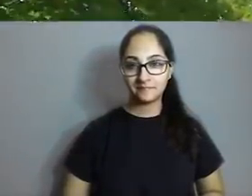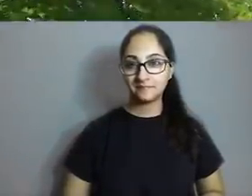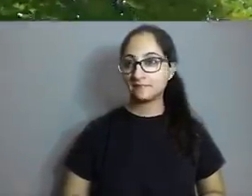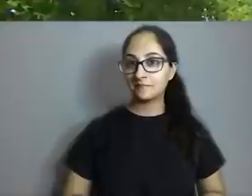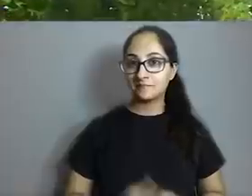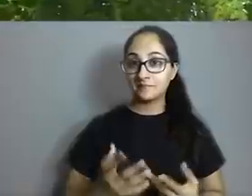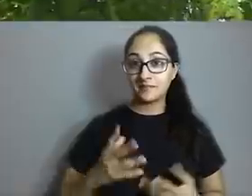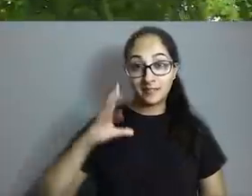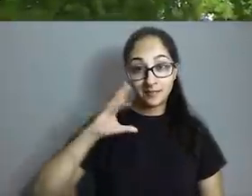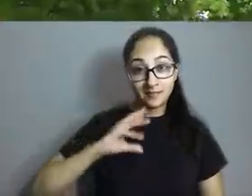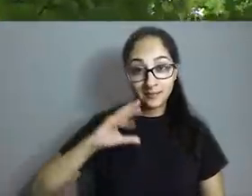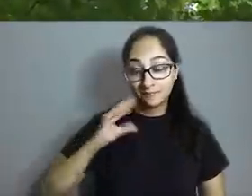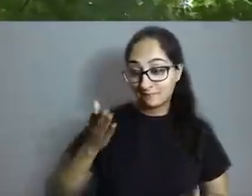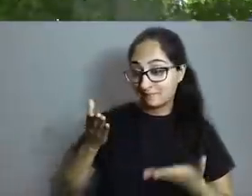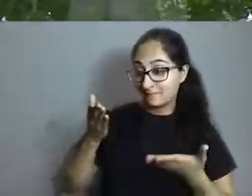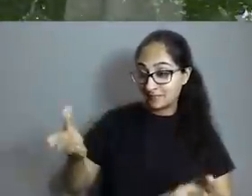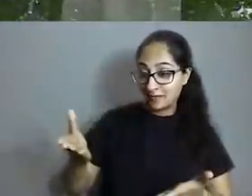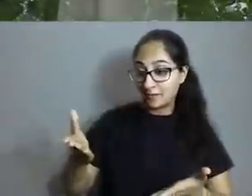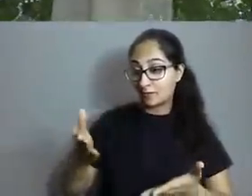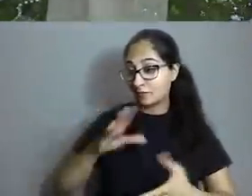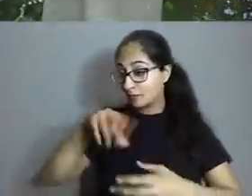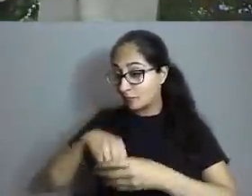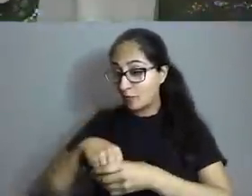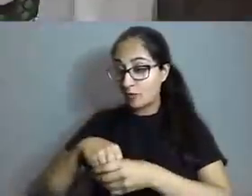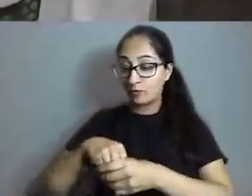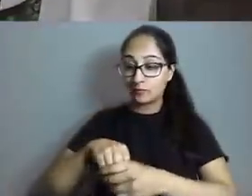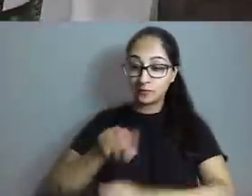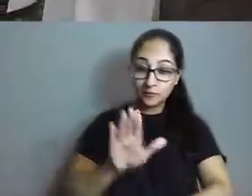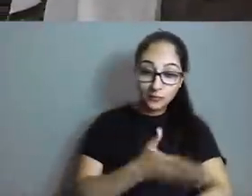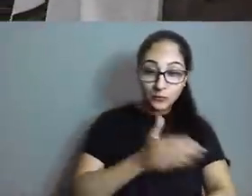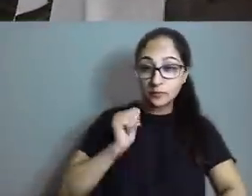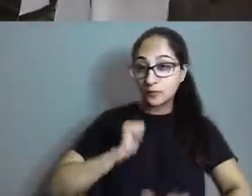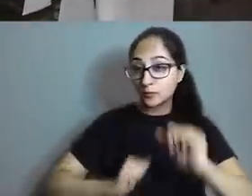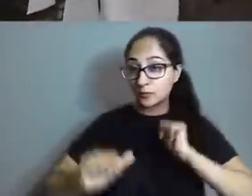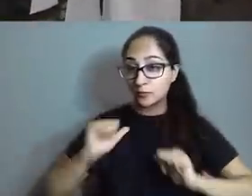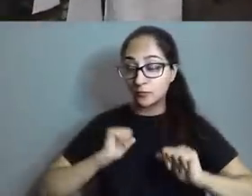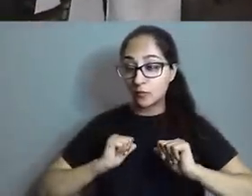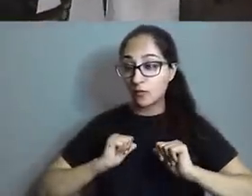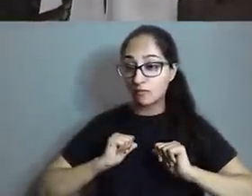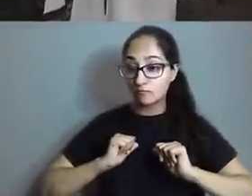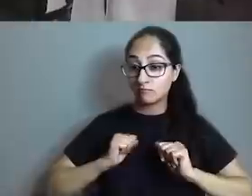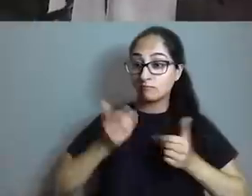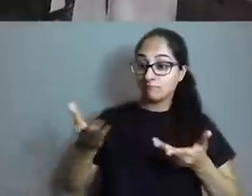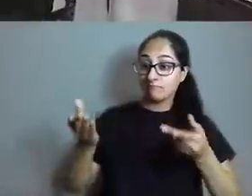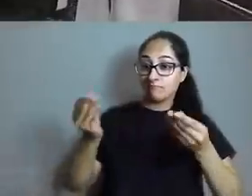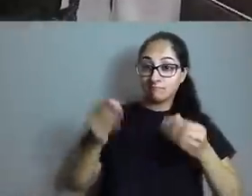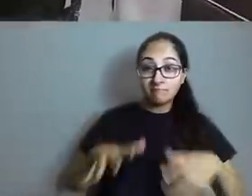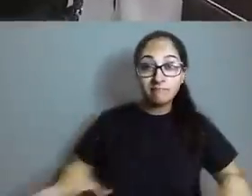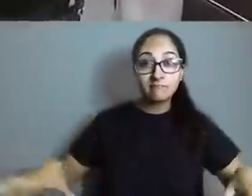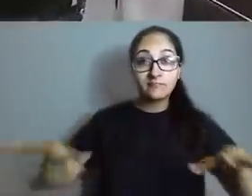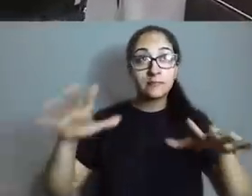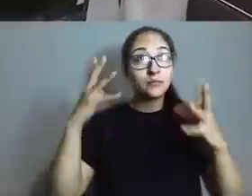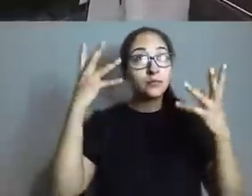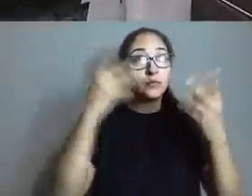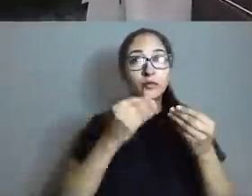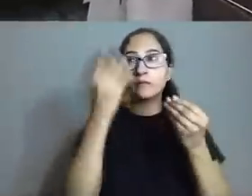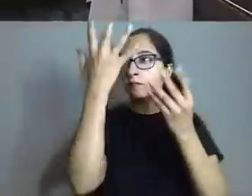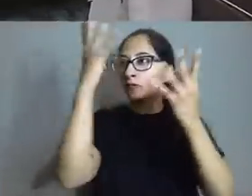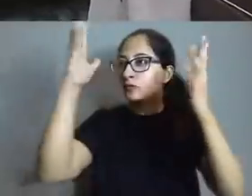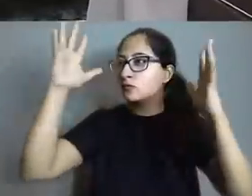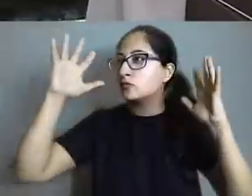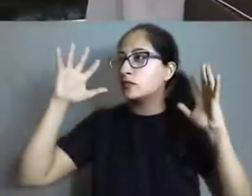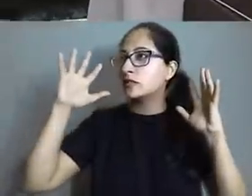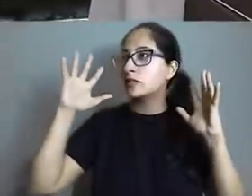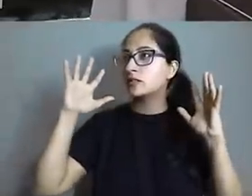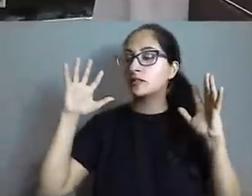an incredible experience and and being on the property amongst a beautiful forest i was